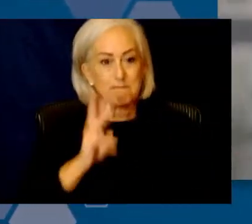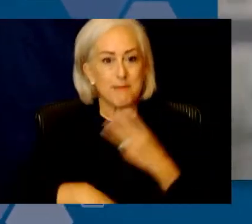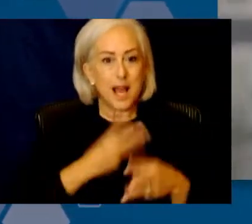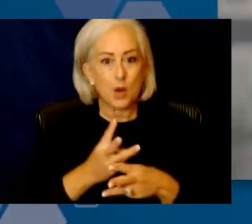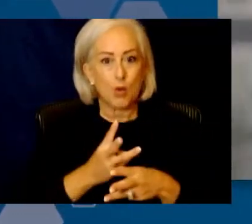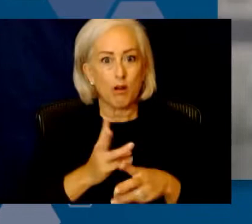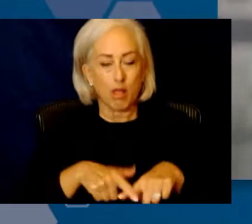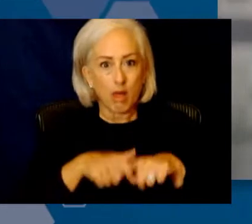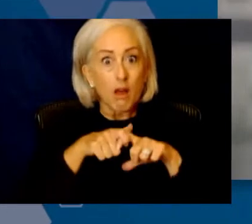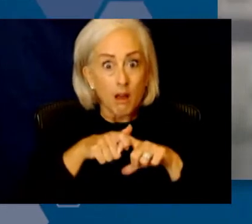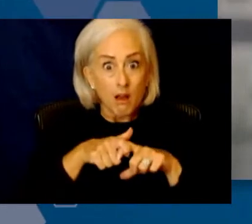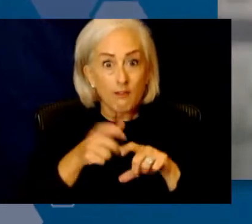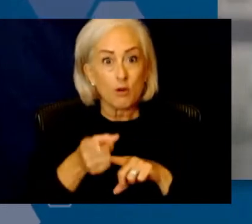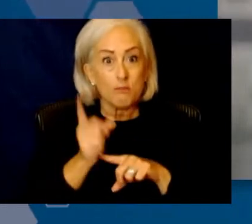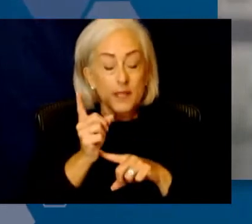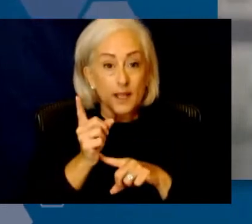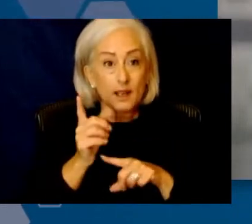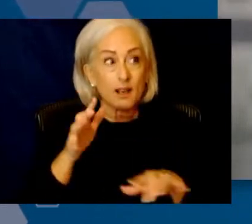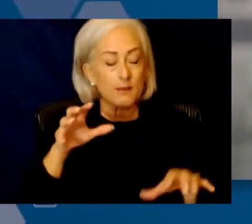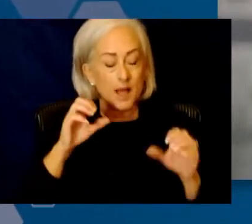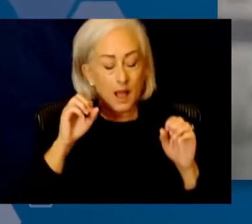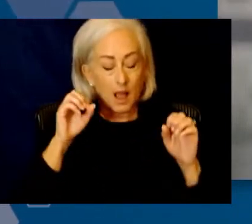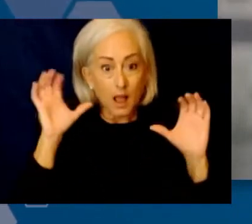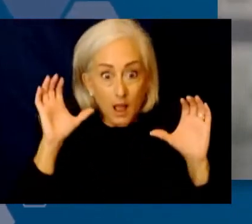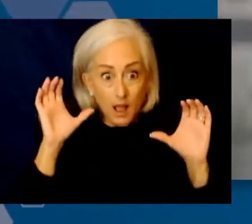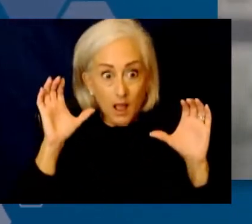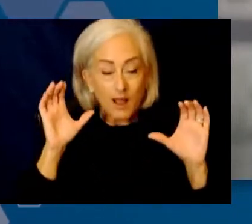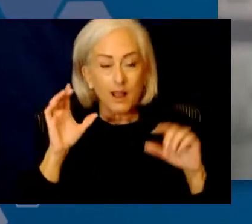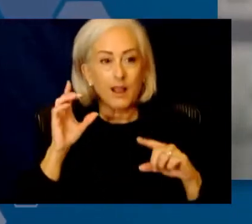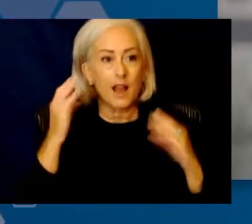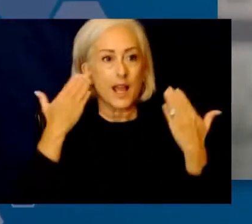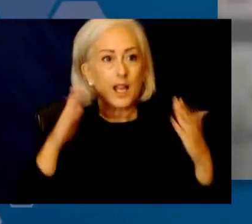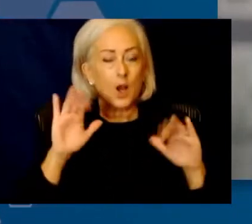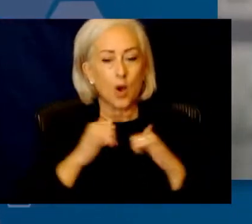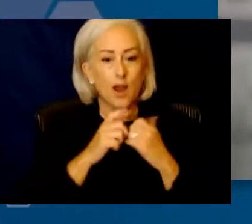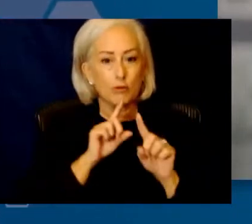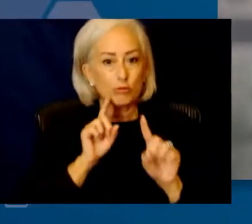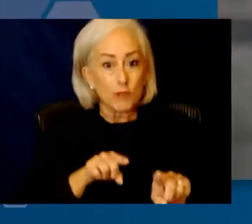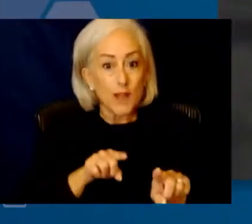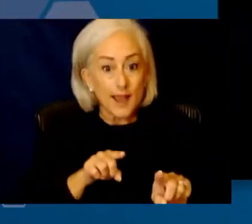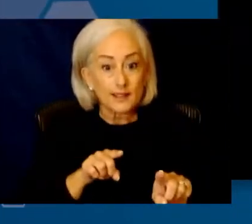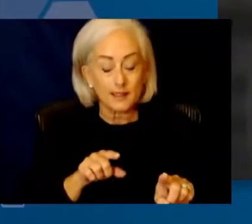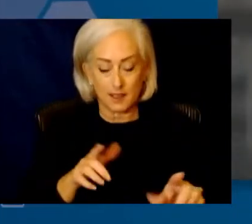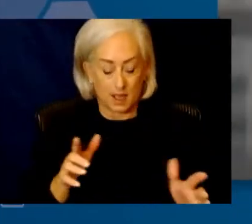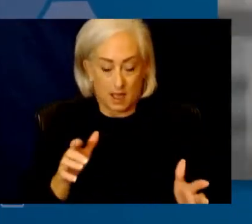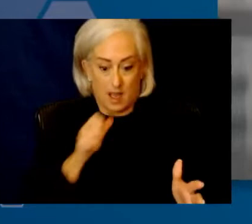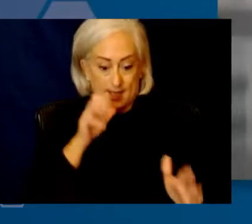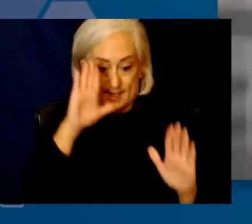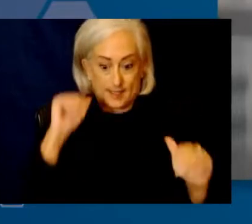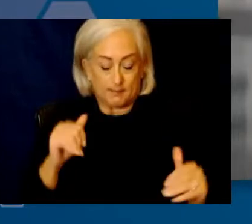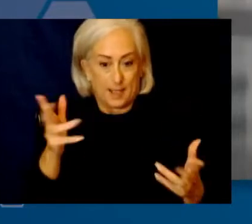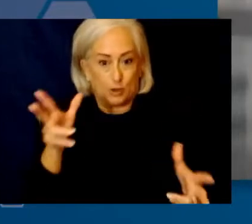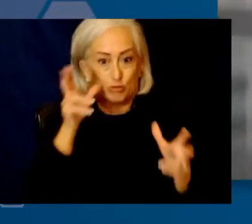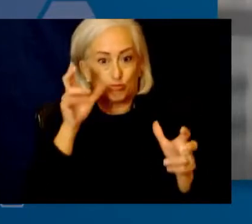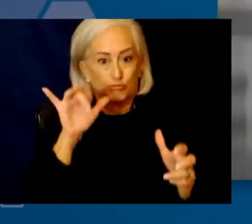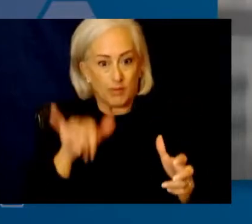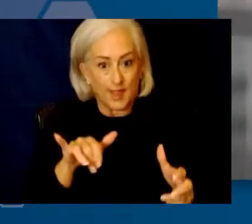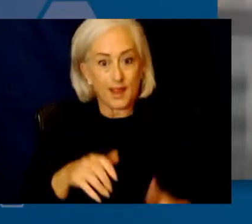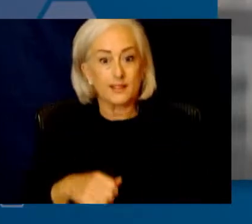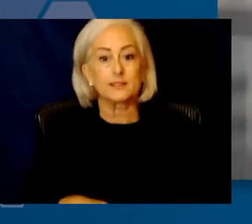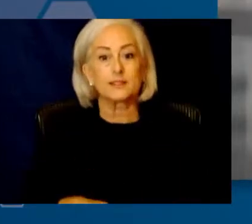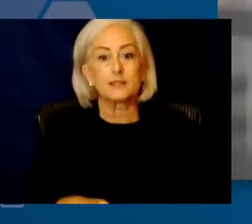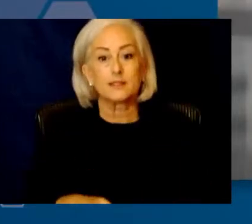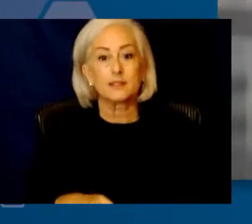believe it. You could ask her, I barely reacted because it was like, I was not expecting to hear that news. The first thing I did, I called my